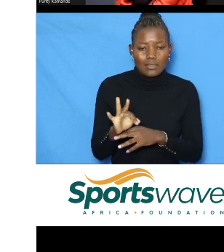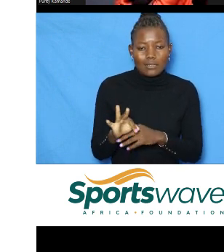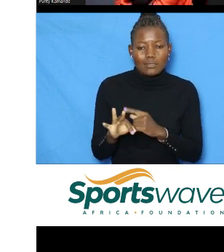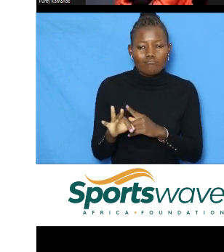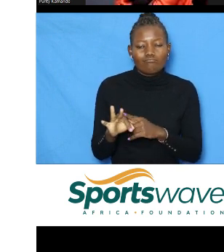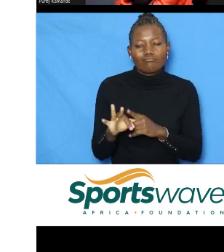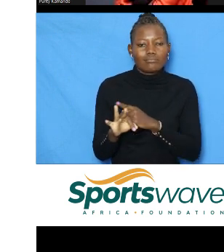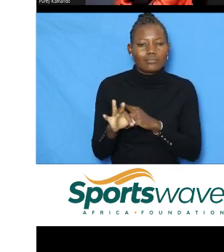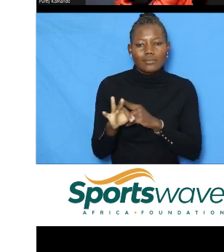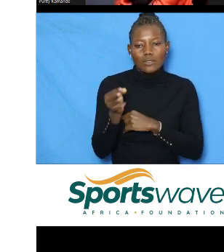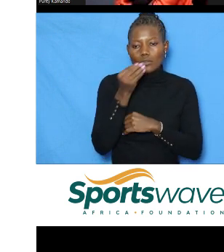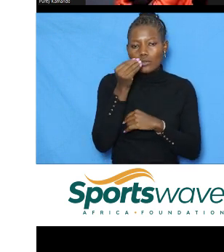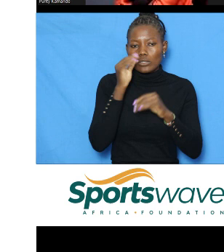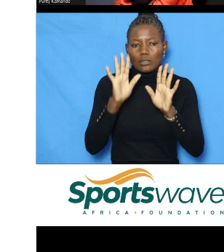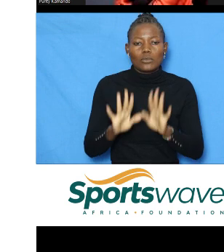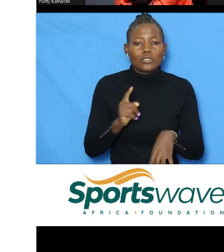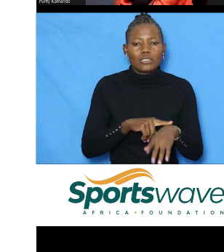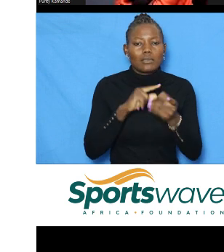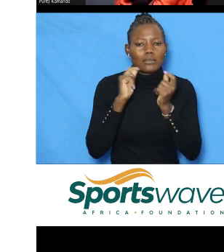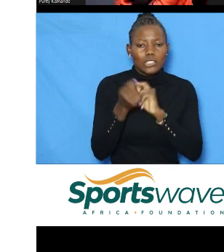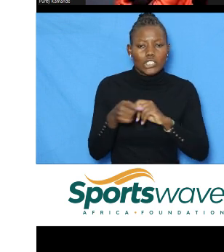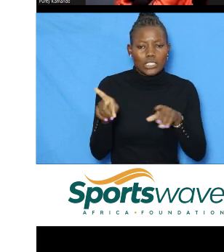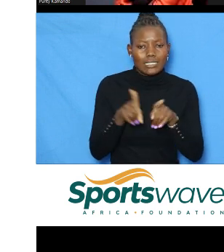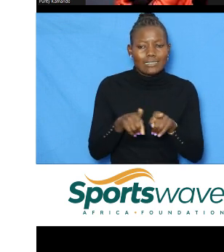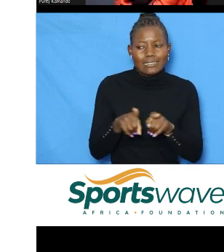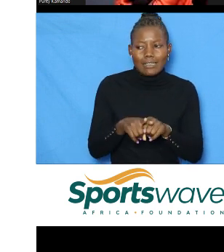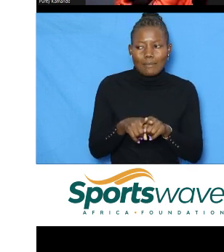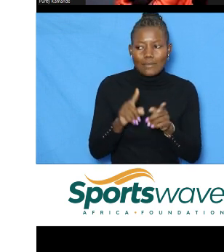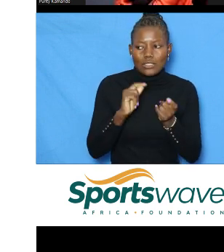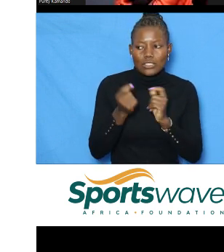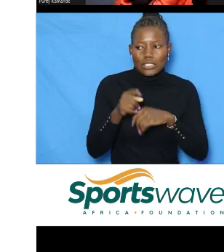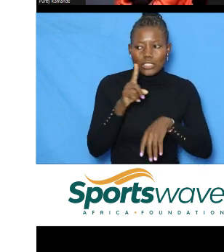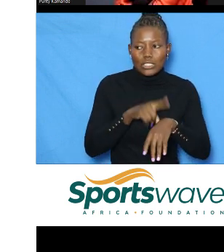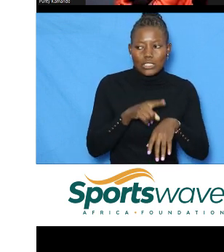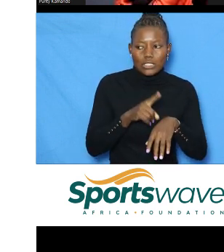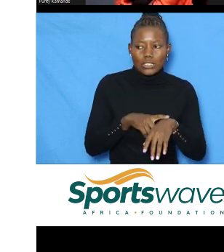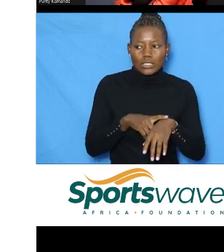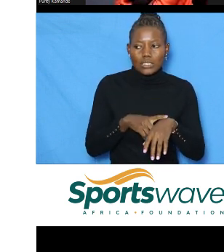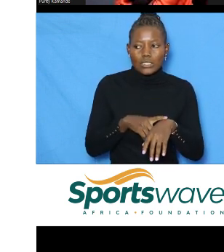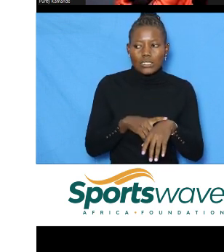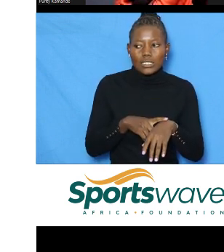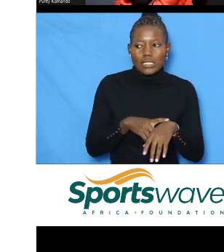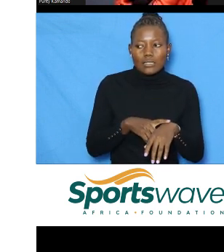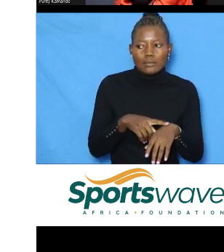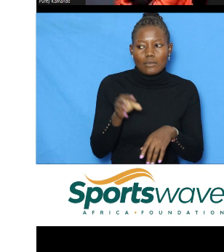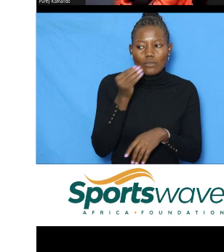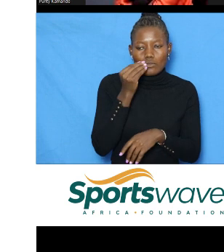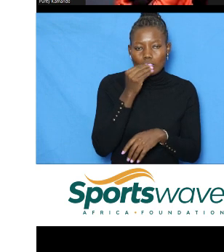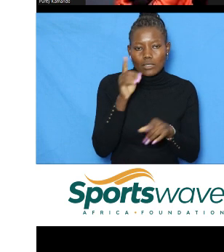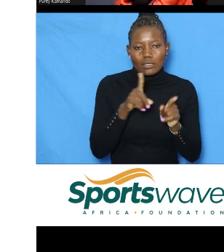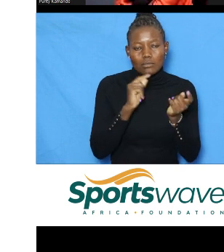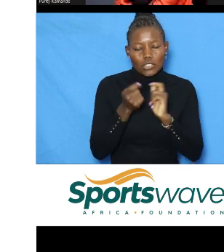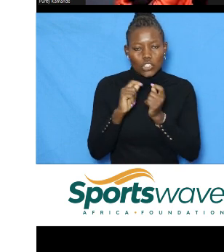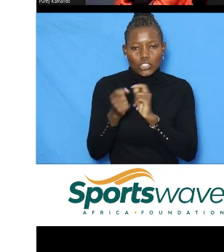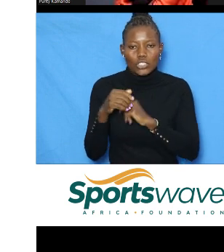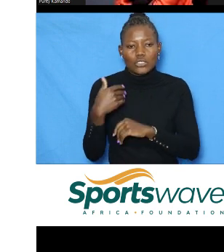key, even as it changes up during the same way training changes up during these seasons, the same way nutrition changes up